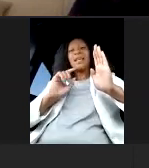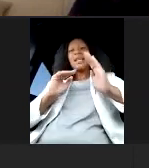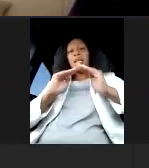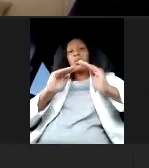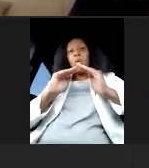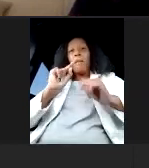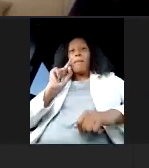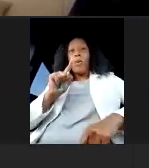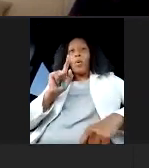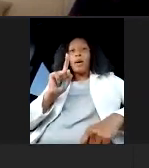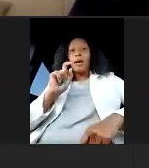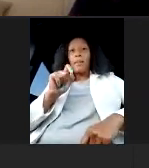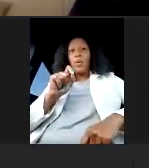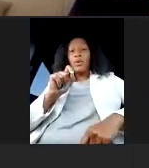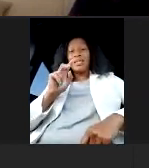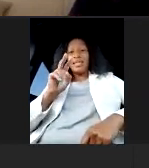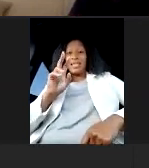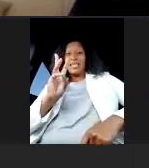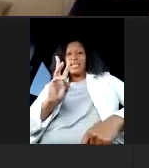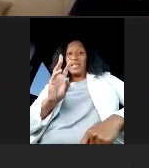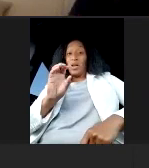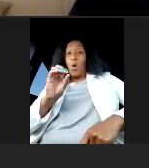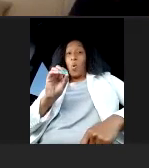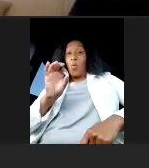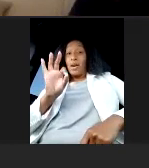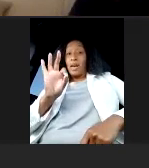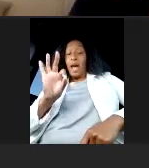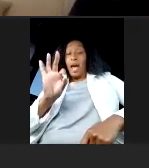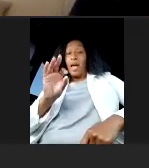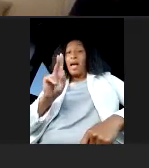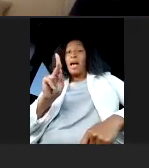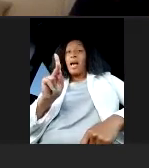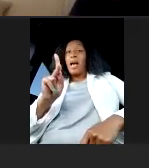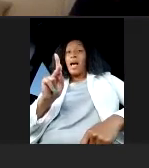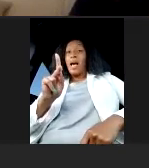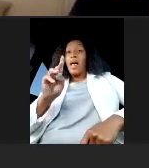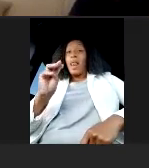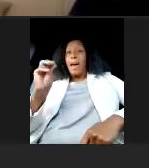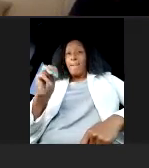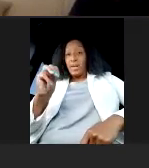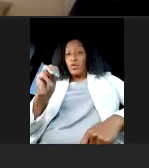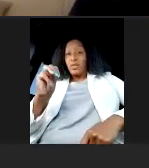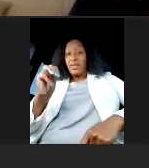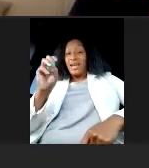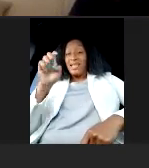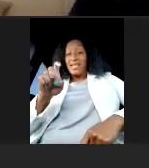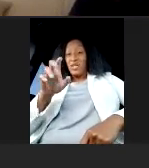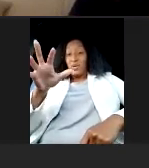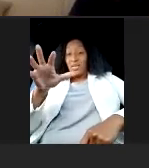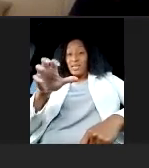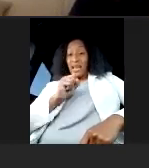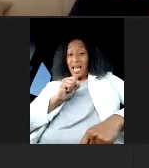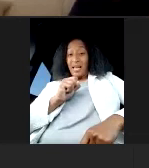1 mile equals 1.609 kilometers. So now what I got to do is take that conversion factor and write it as a